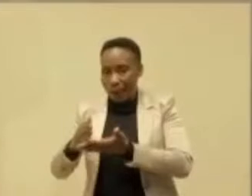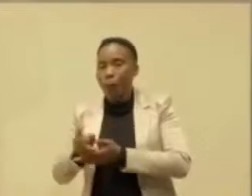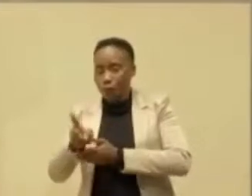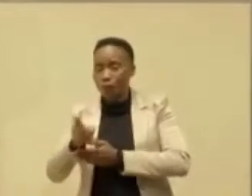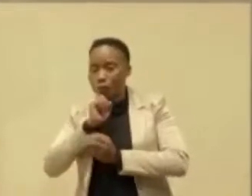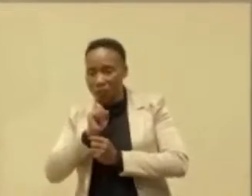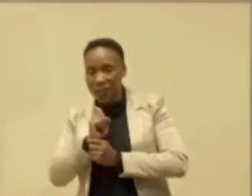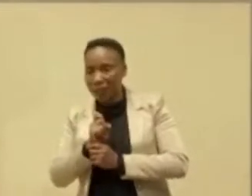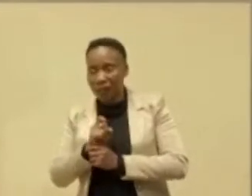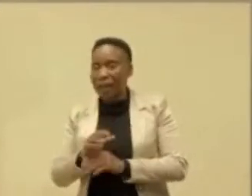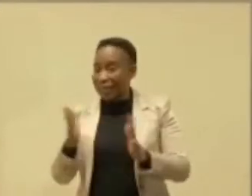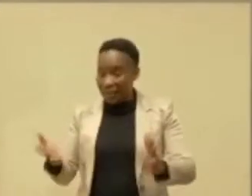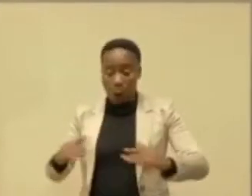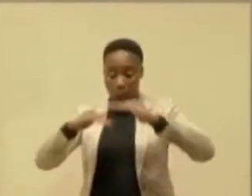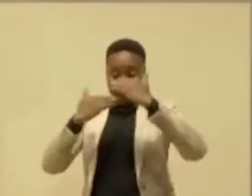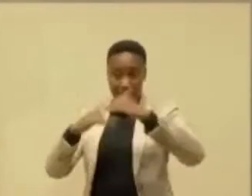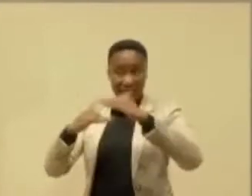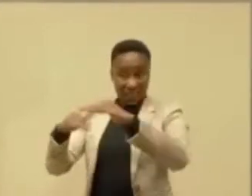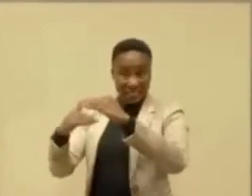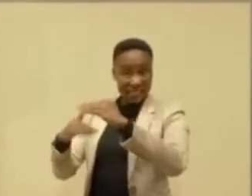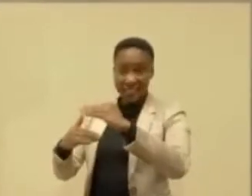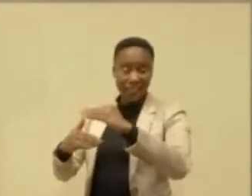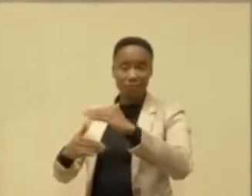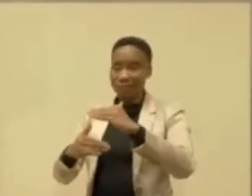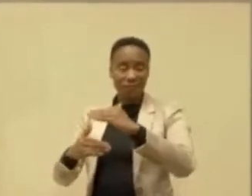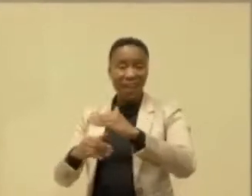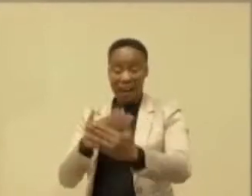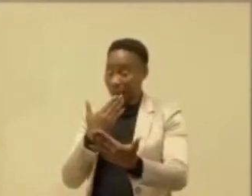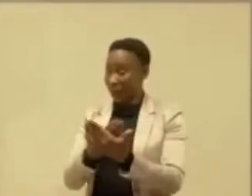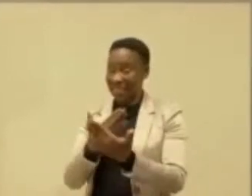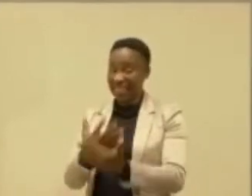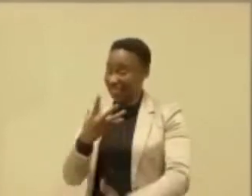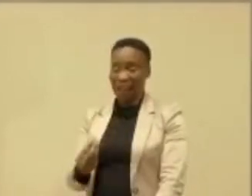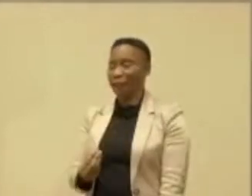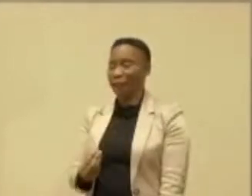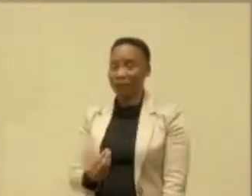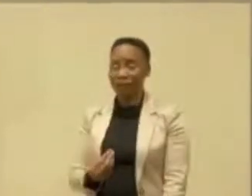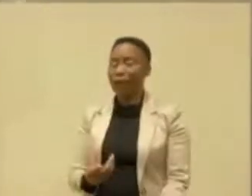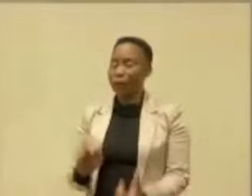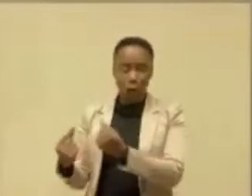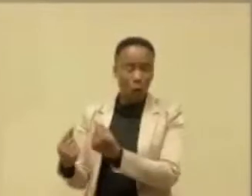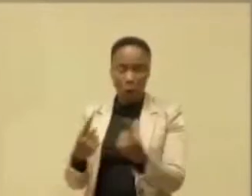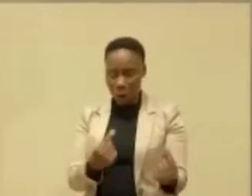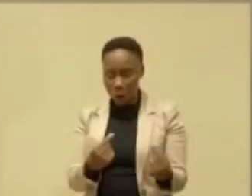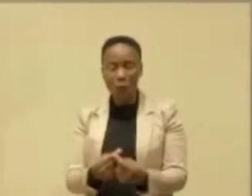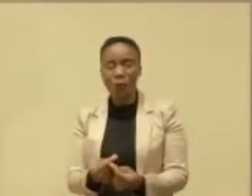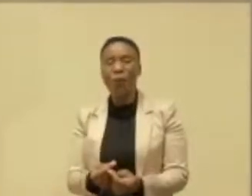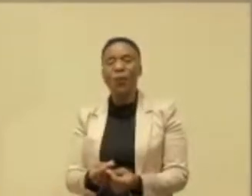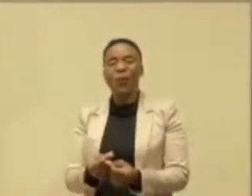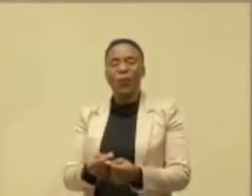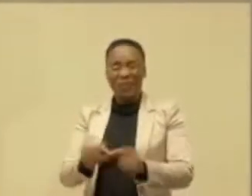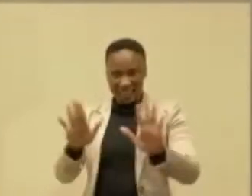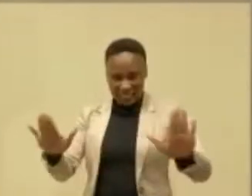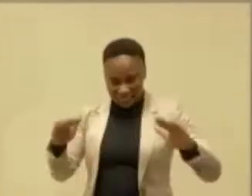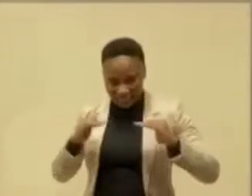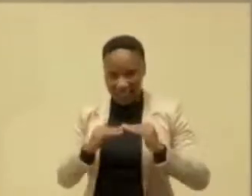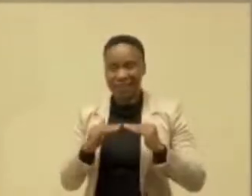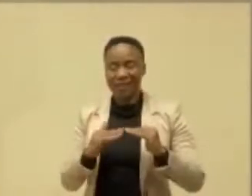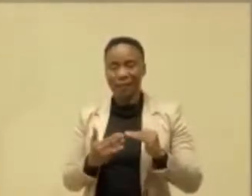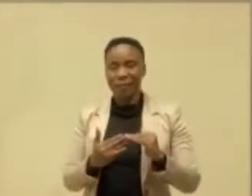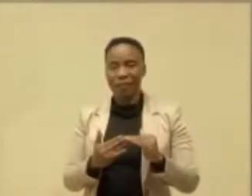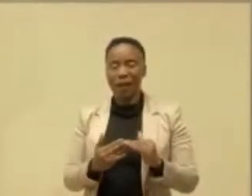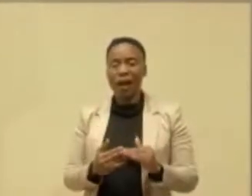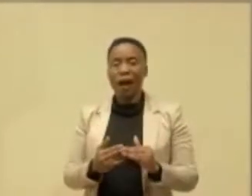we are no more limited to that we've got the capacity to do just more in fact